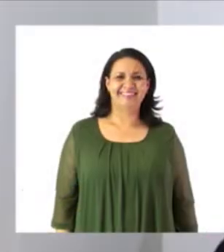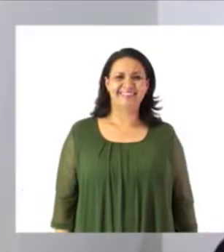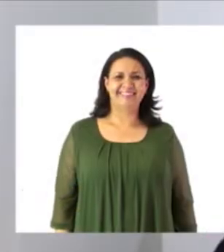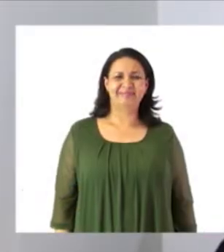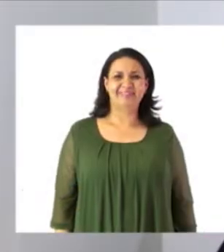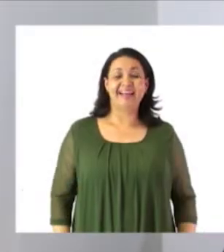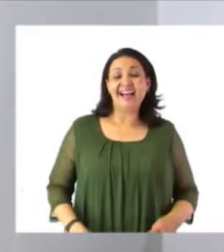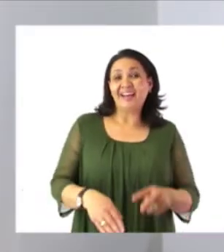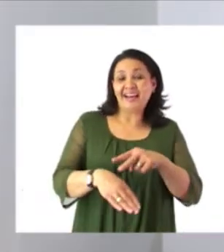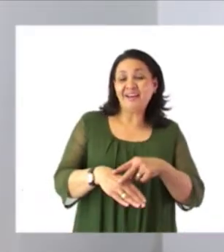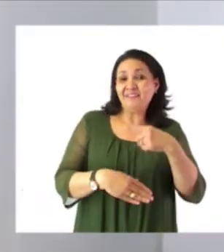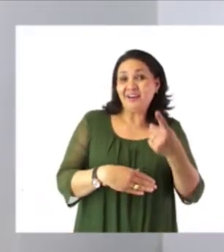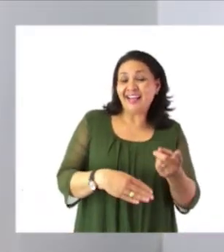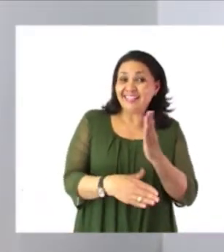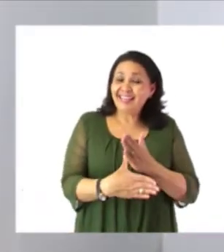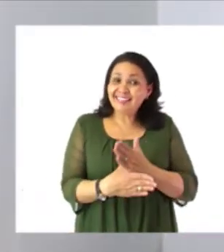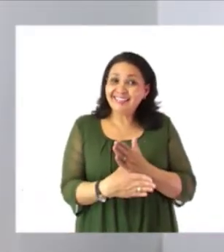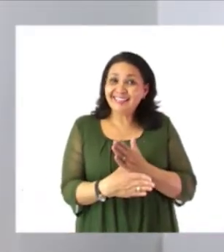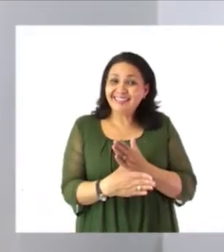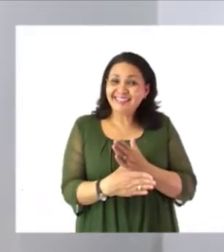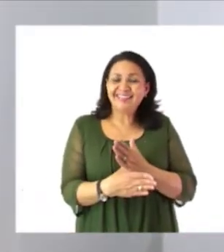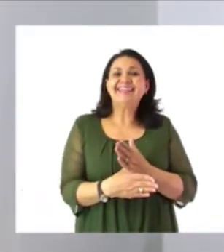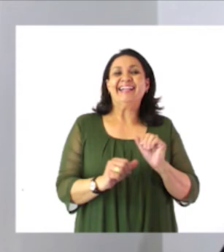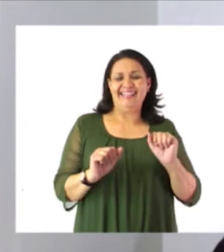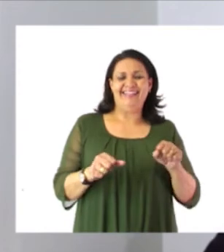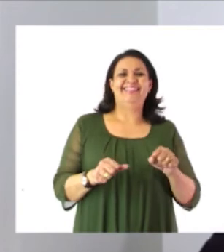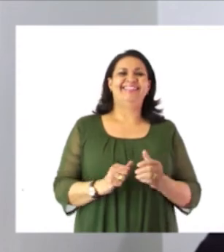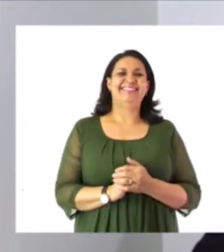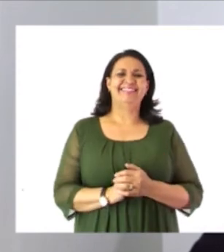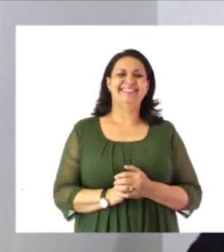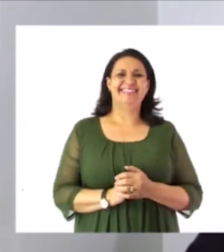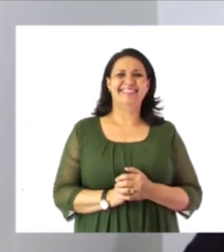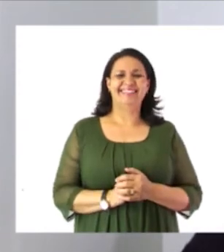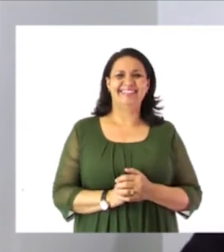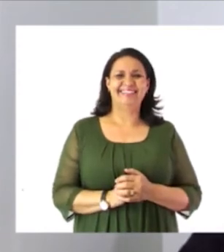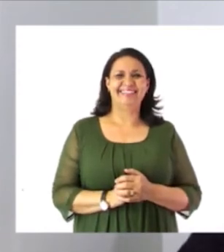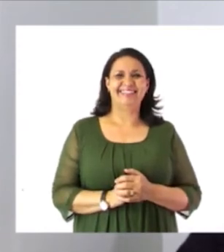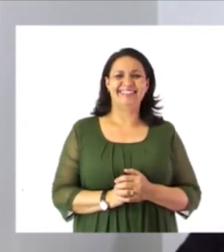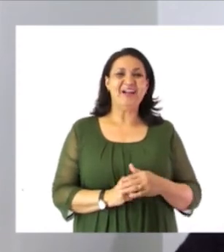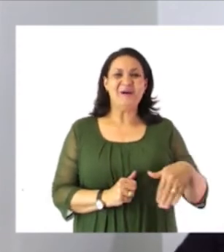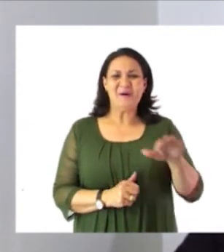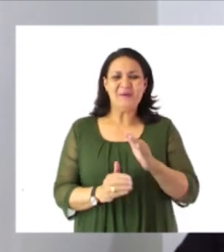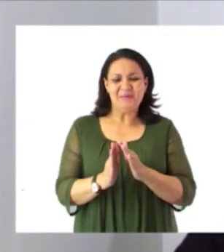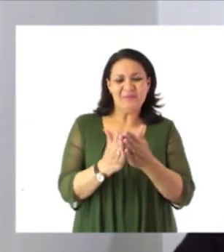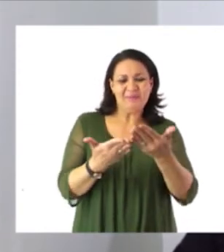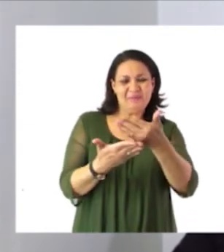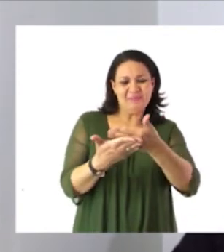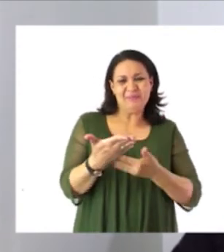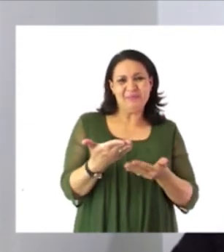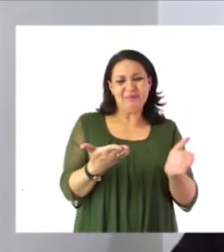Are you ready for our next lesson? Yes, I'm sure you are ready. Can you all turn to page 15?